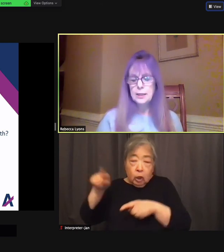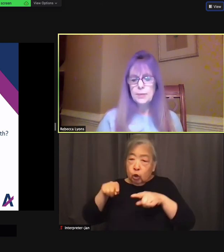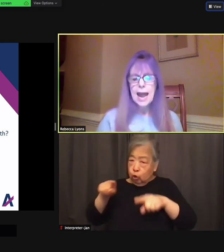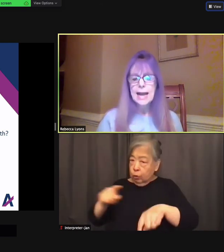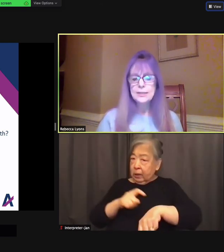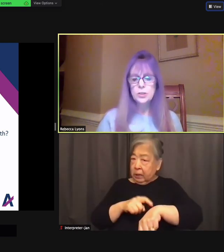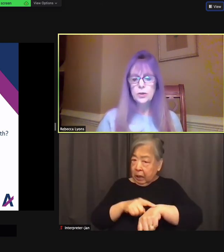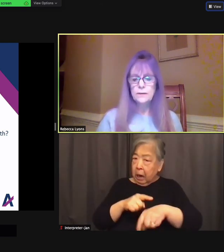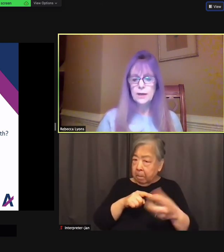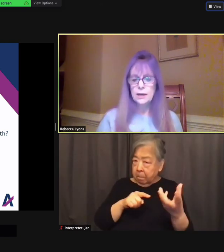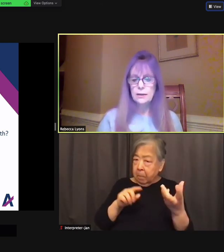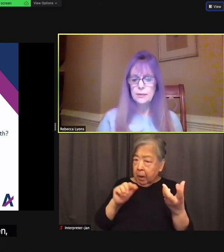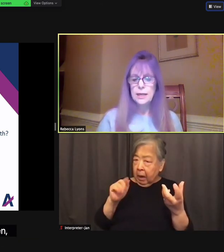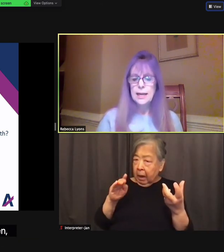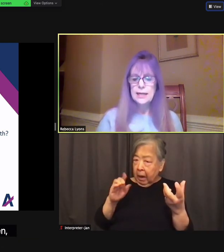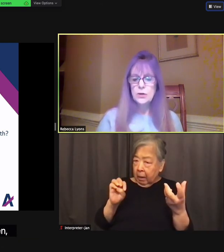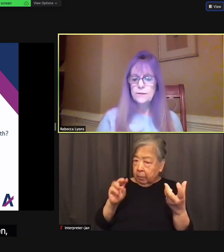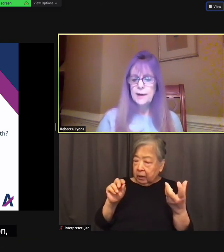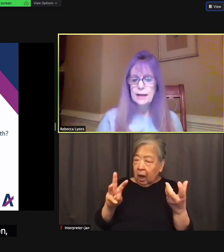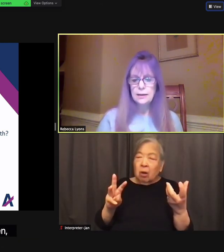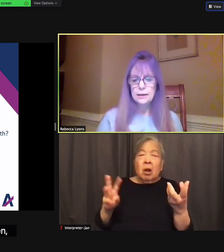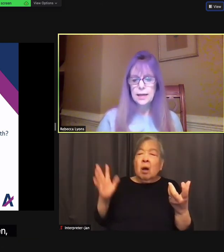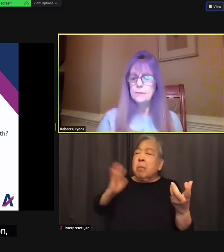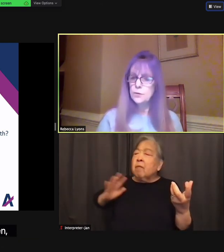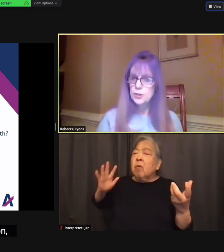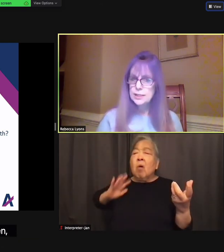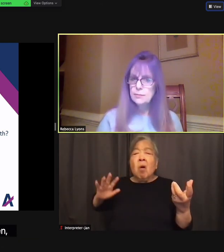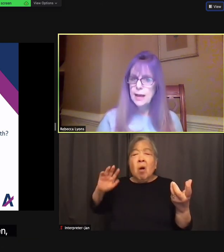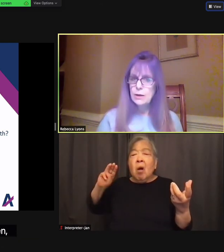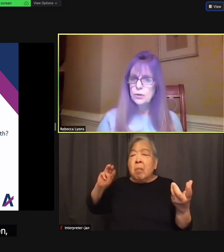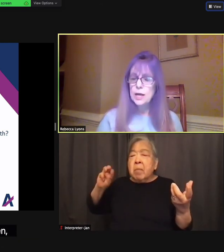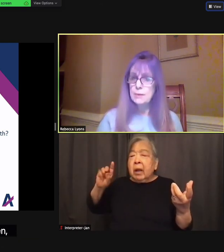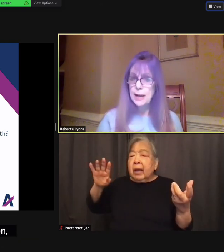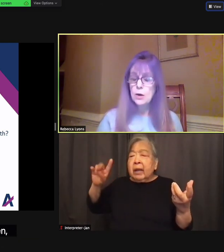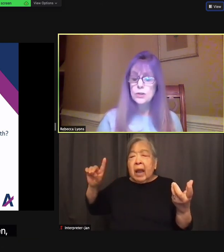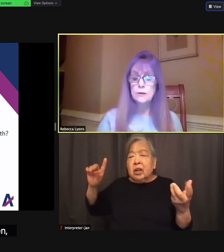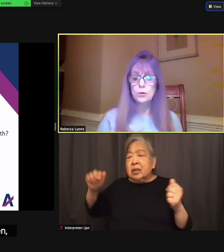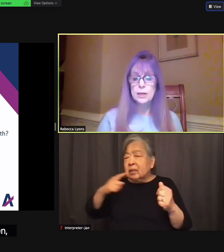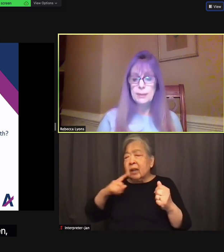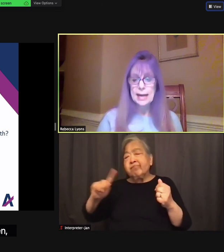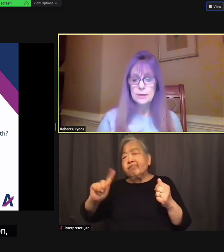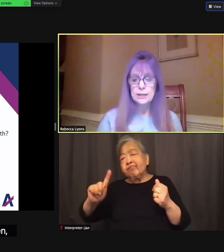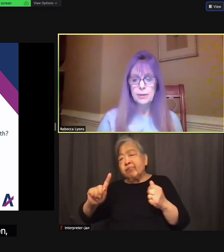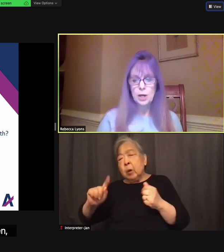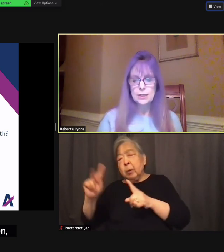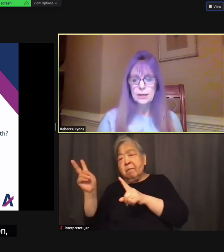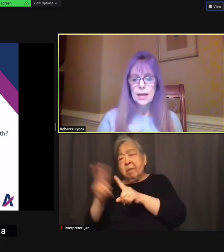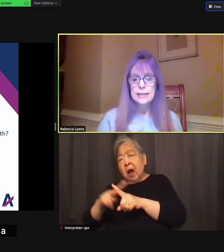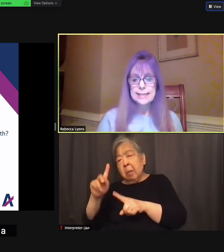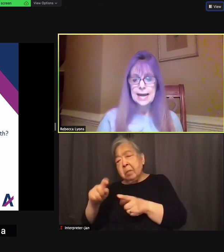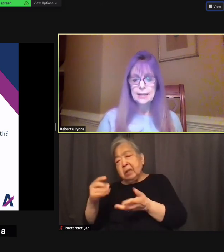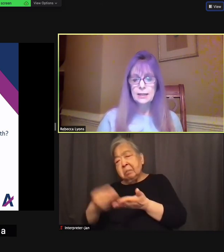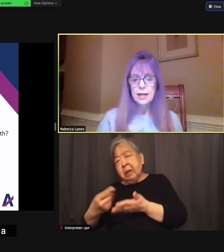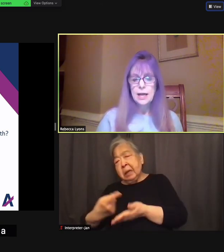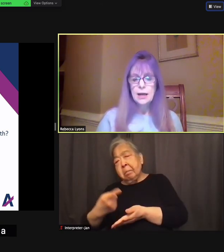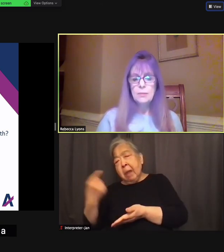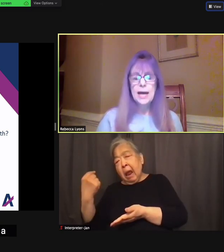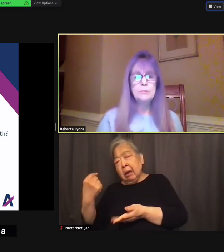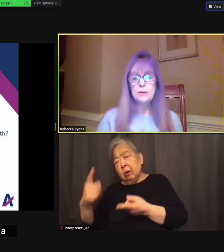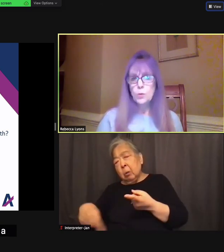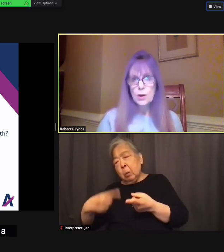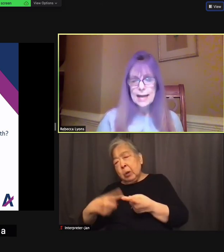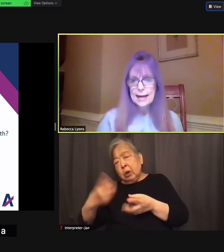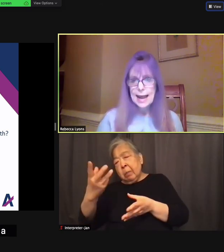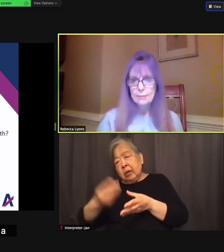Medicaid in the past could have come and they could file a claim for some amount of repayment upon death.